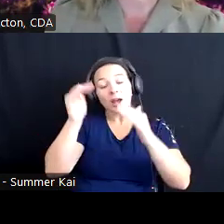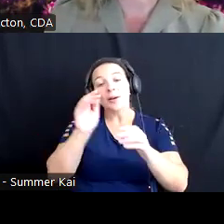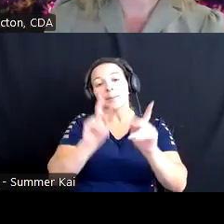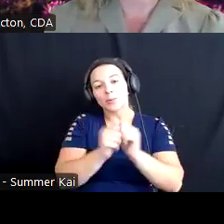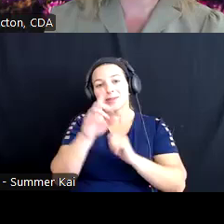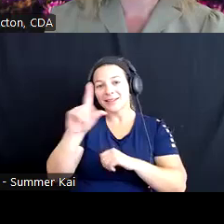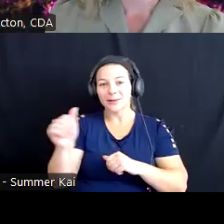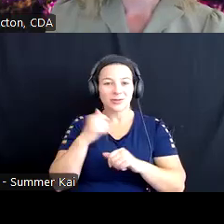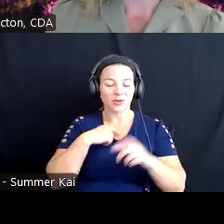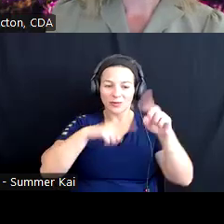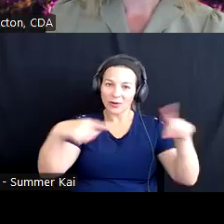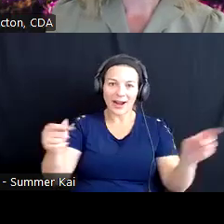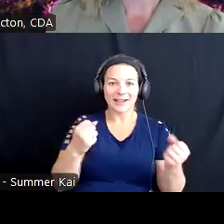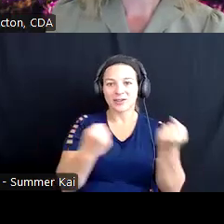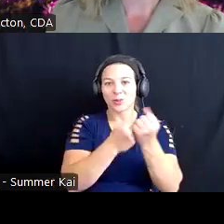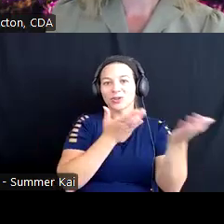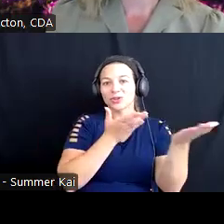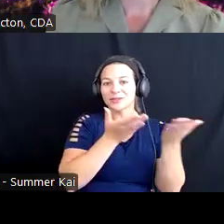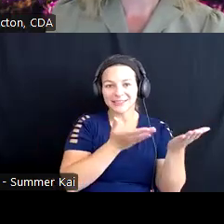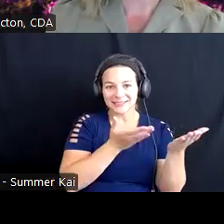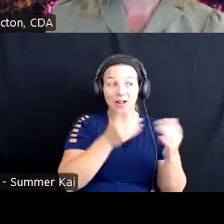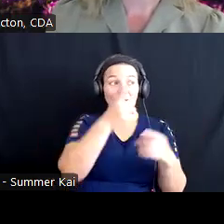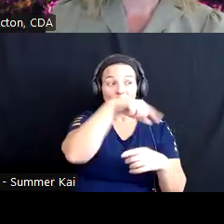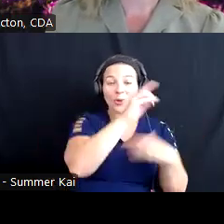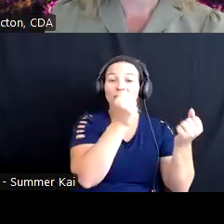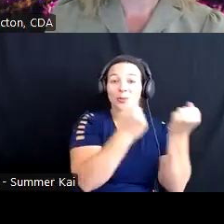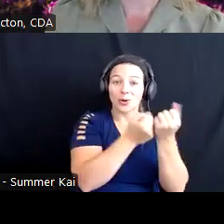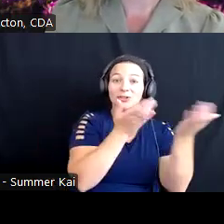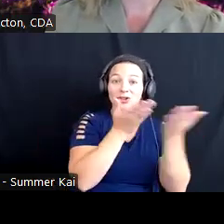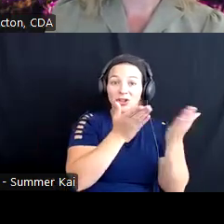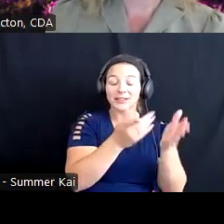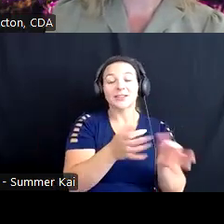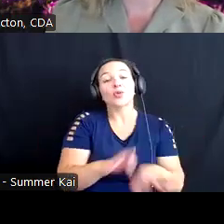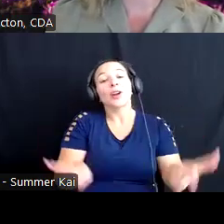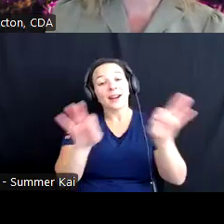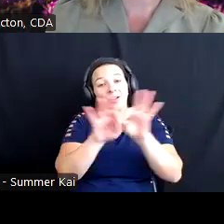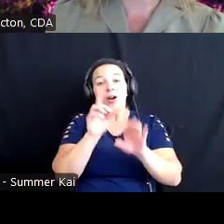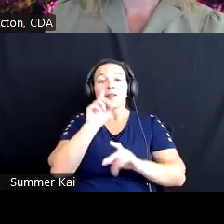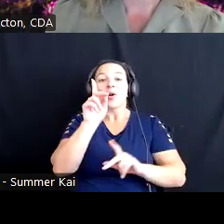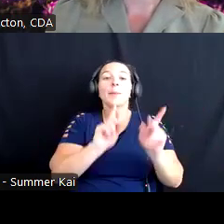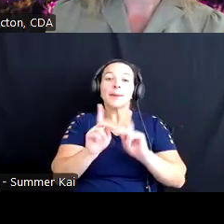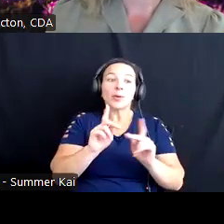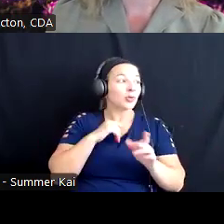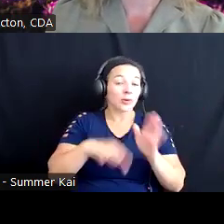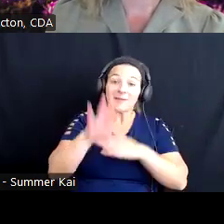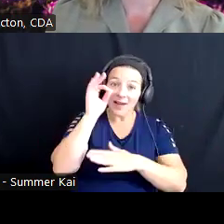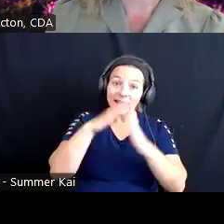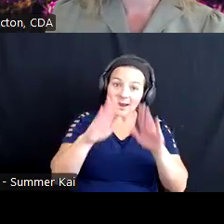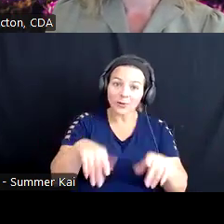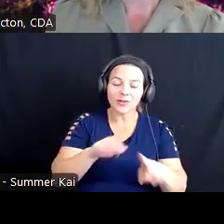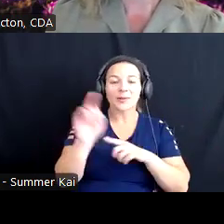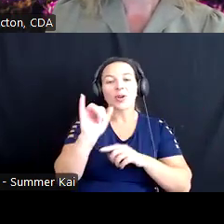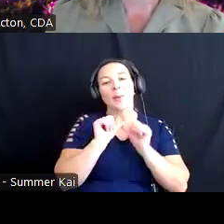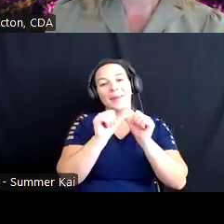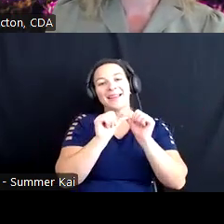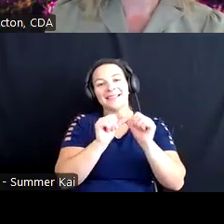supportive services, and that those supportive services are critical to helping people not just find housing, but maintain that housing.